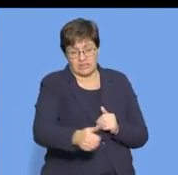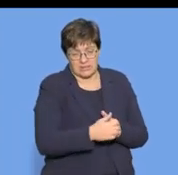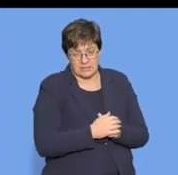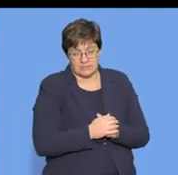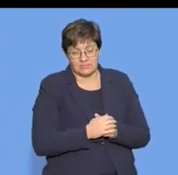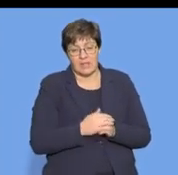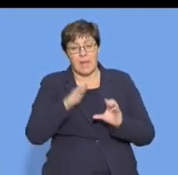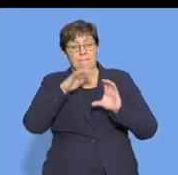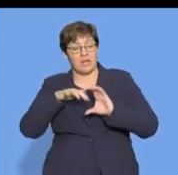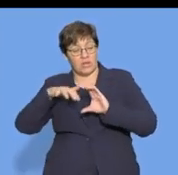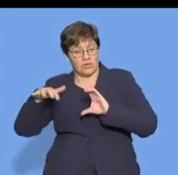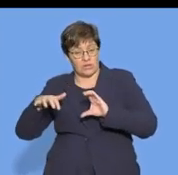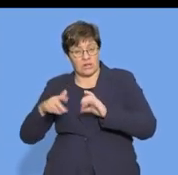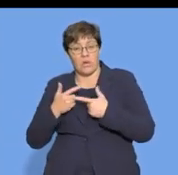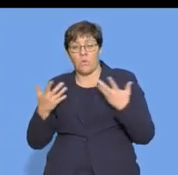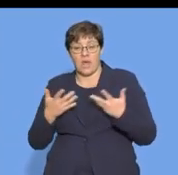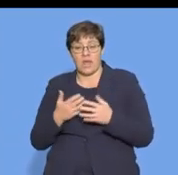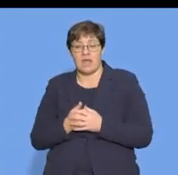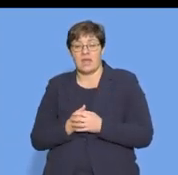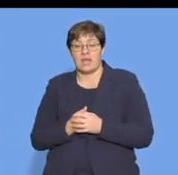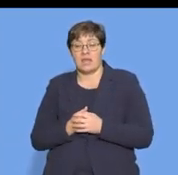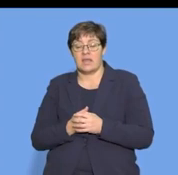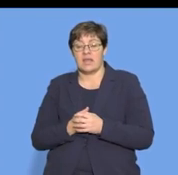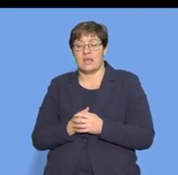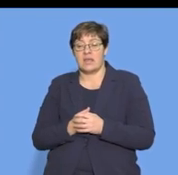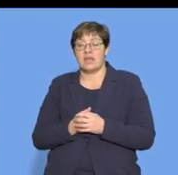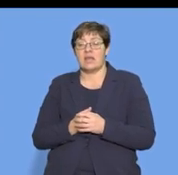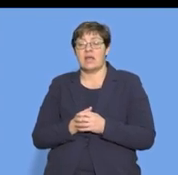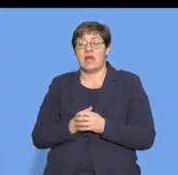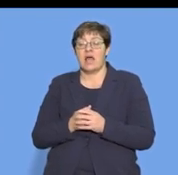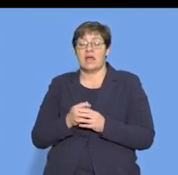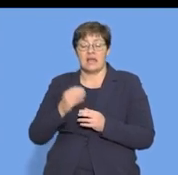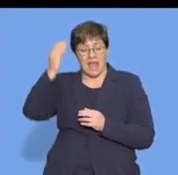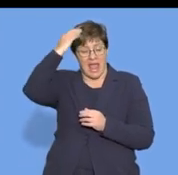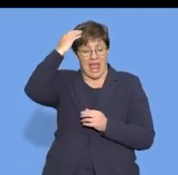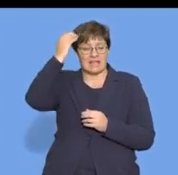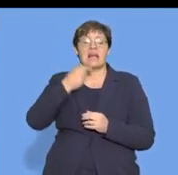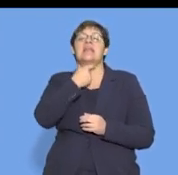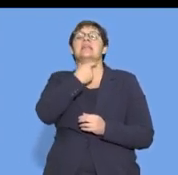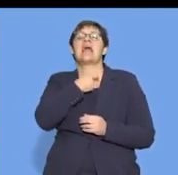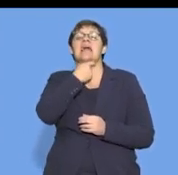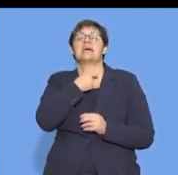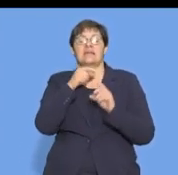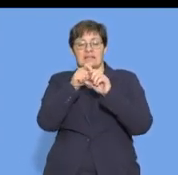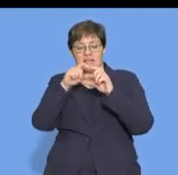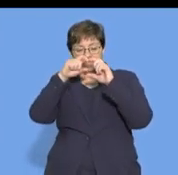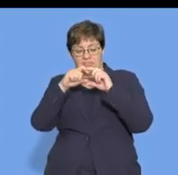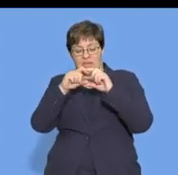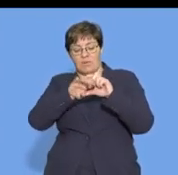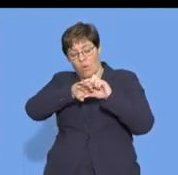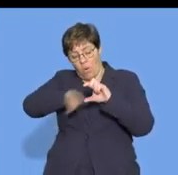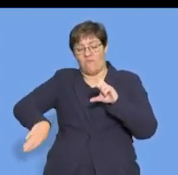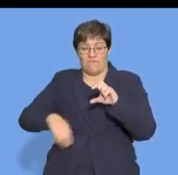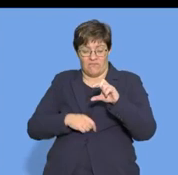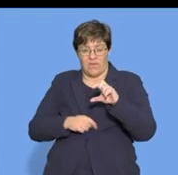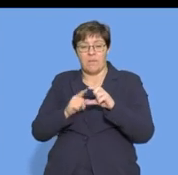see, we know that the mitochondria are situated in the neck region of the sperm, and that part is discarded. So